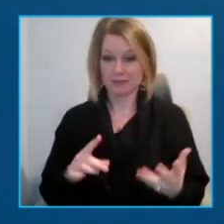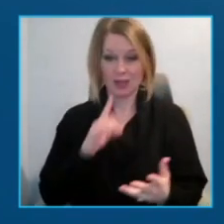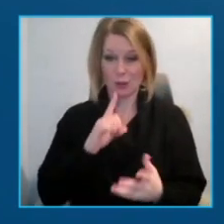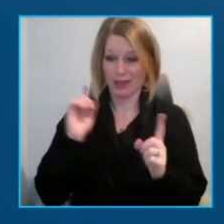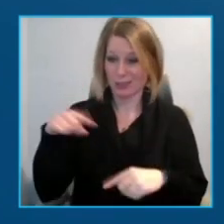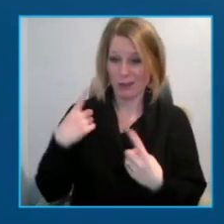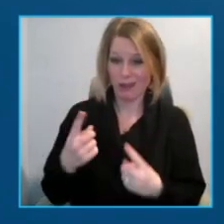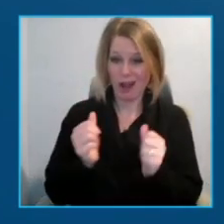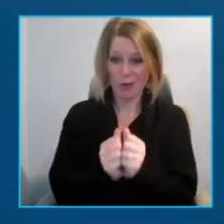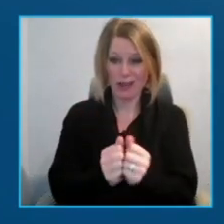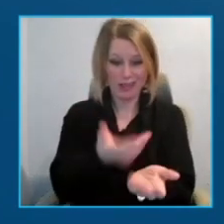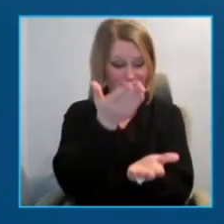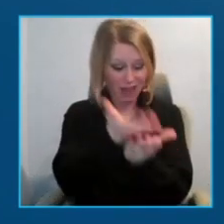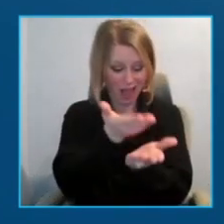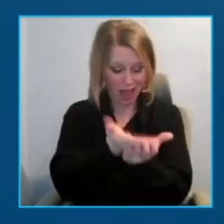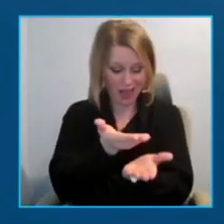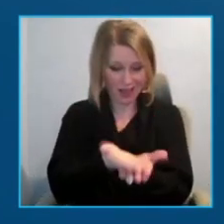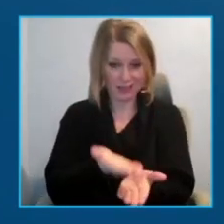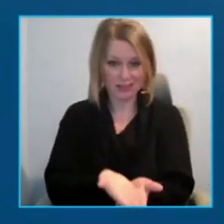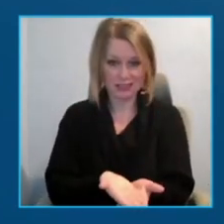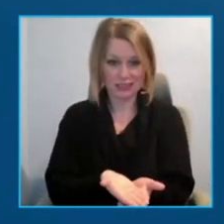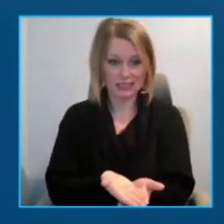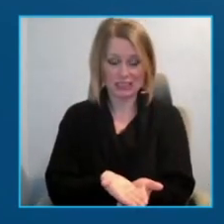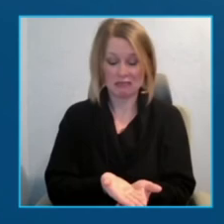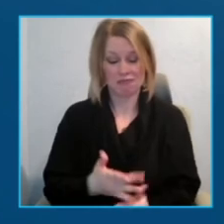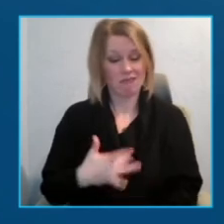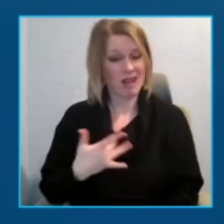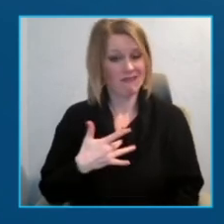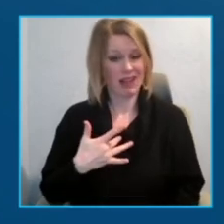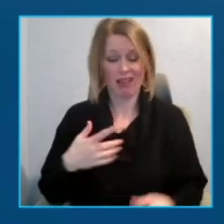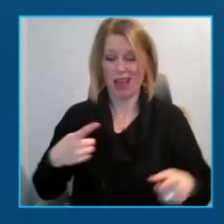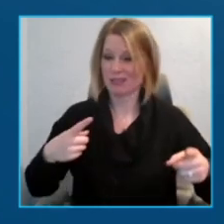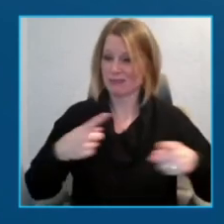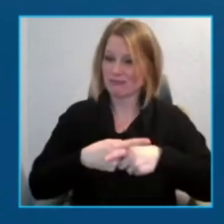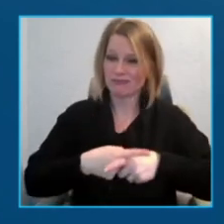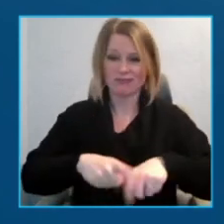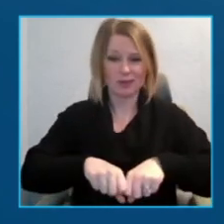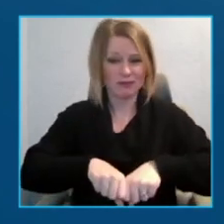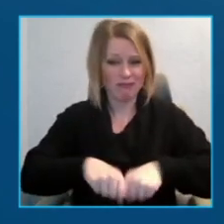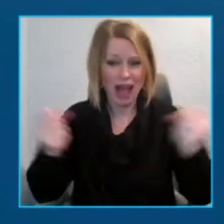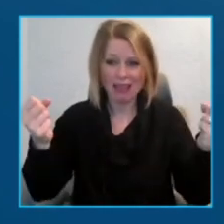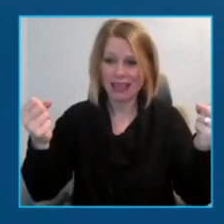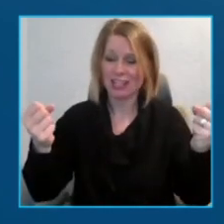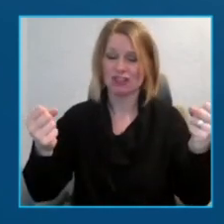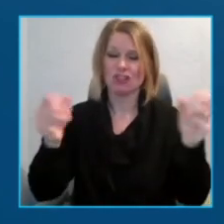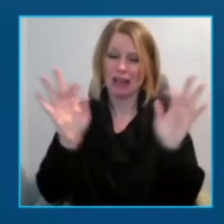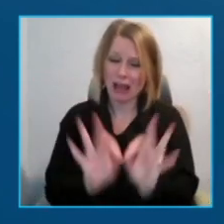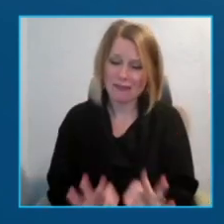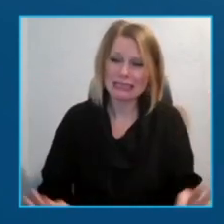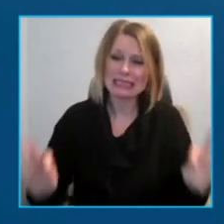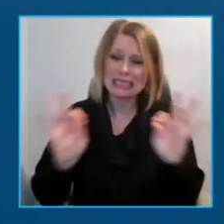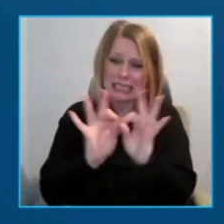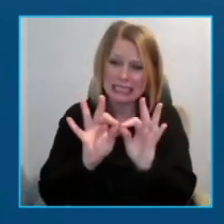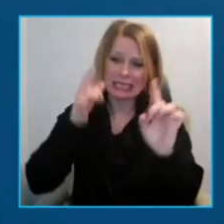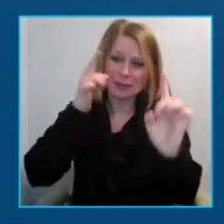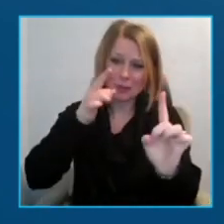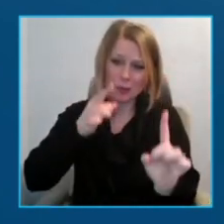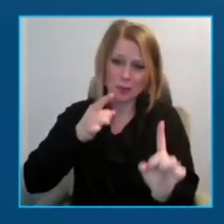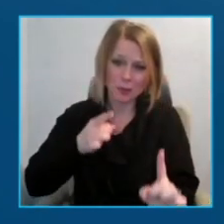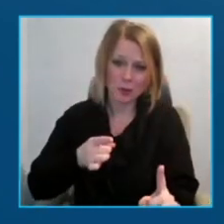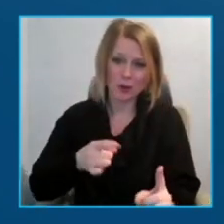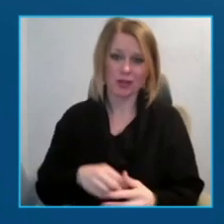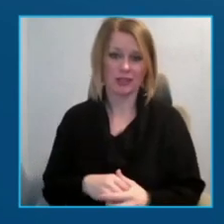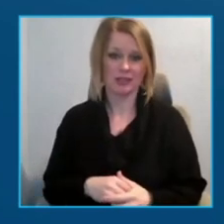has been in violation of key elements. There's hardly anything other than